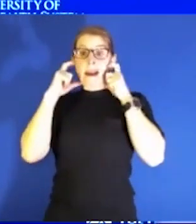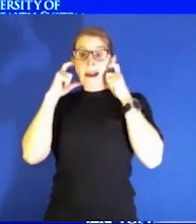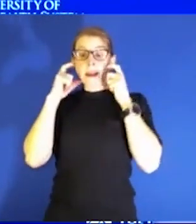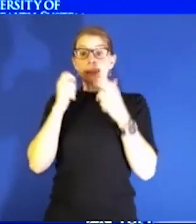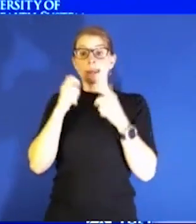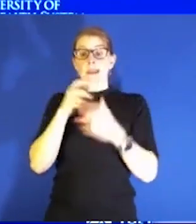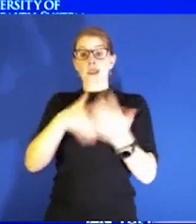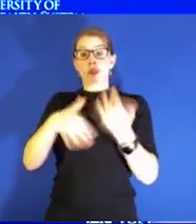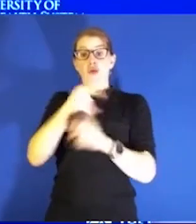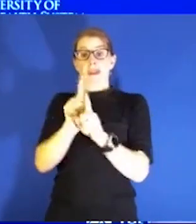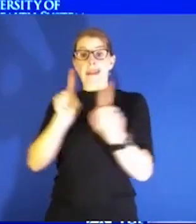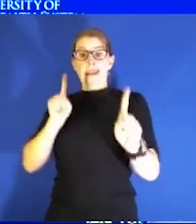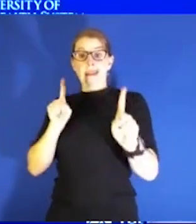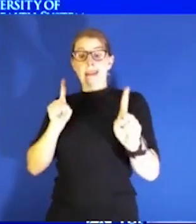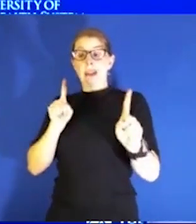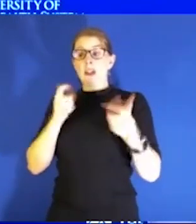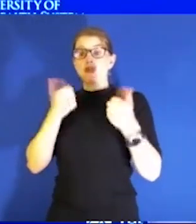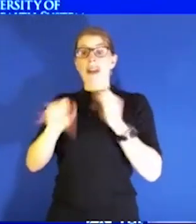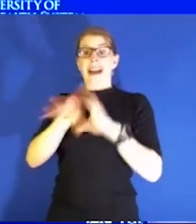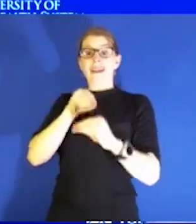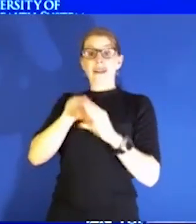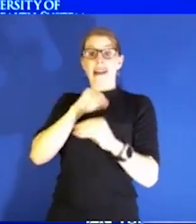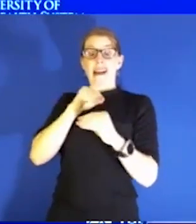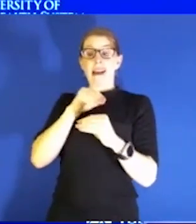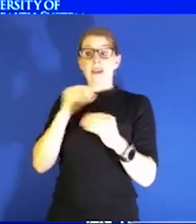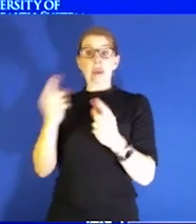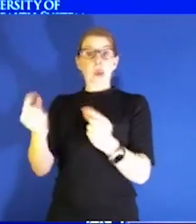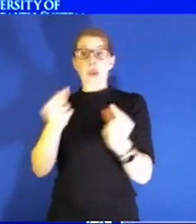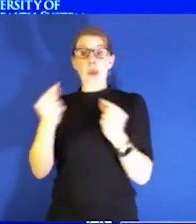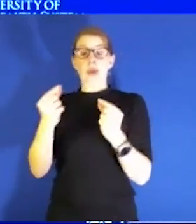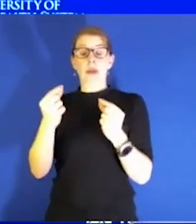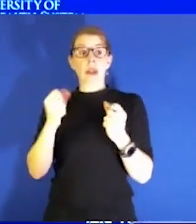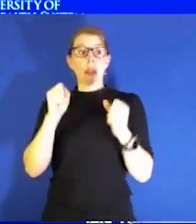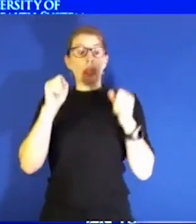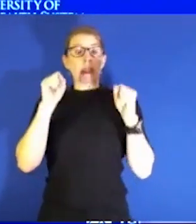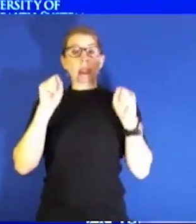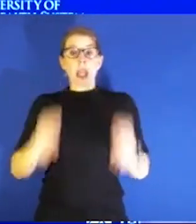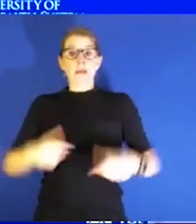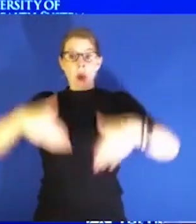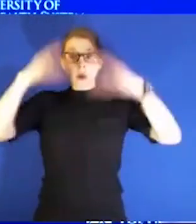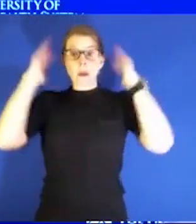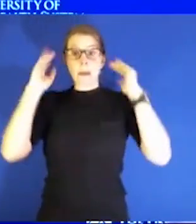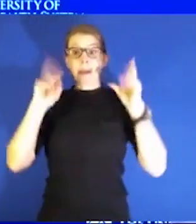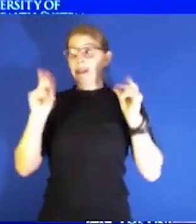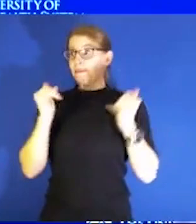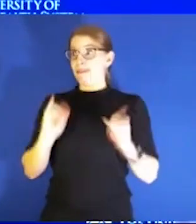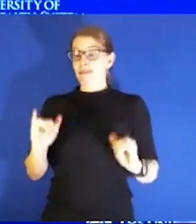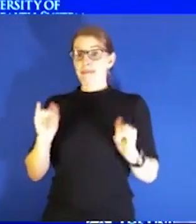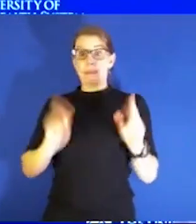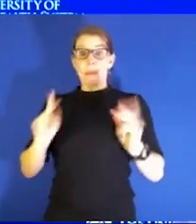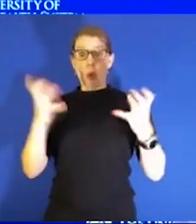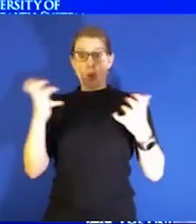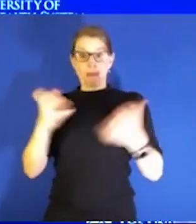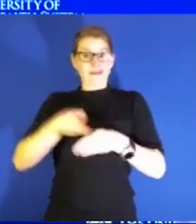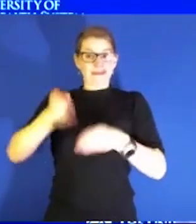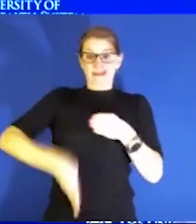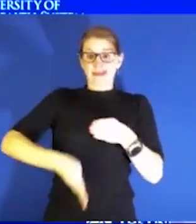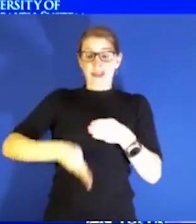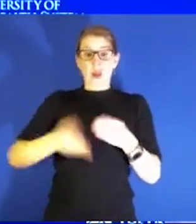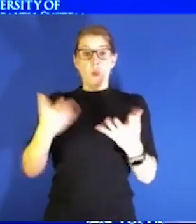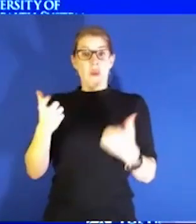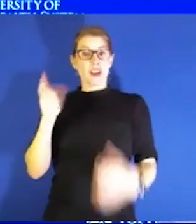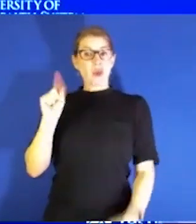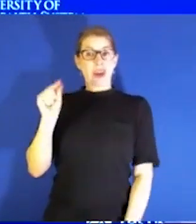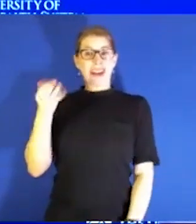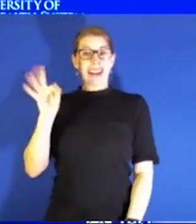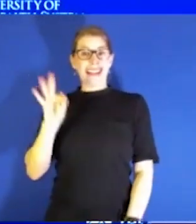outdoors. It can be daunting for people because everybody wants this to just be done and be more like 2019. But the fact of